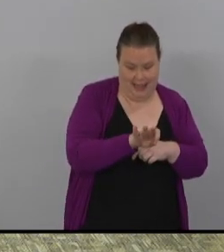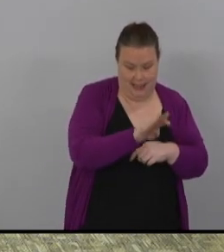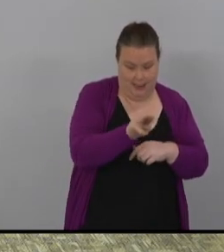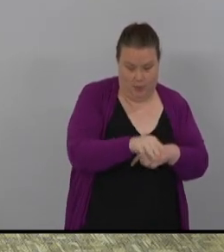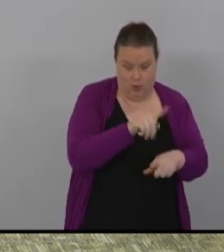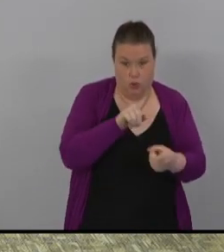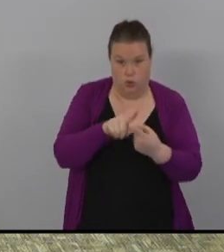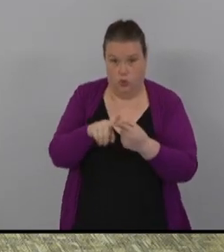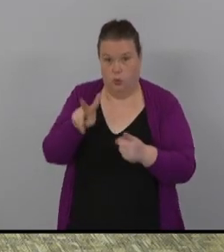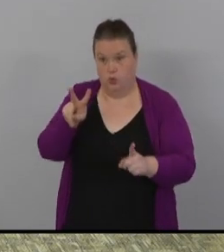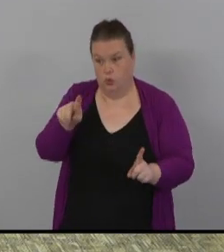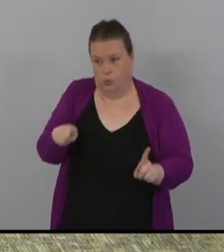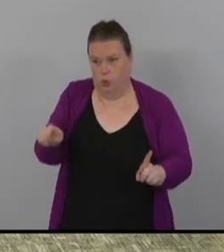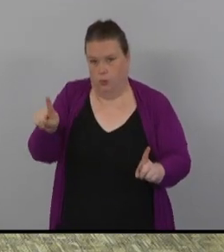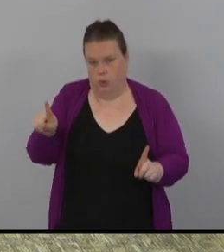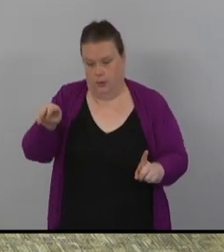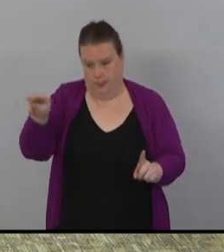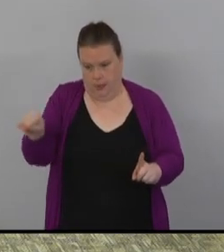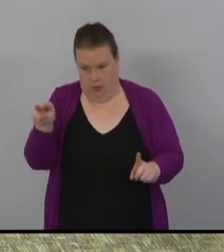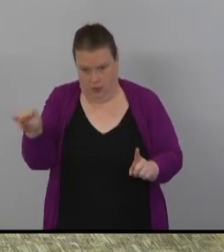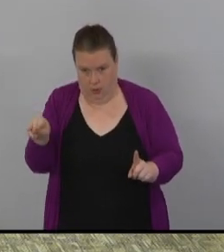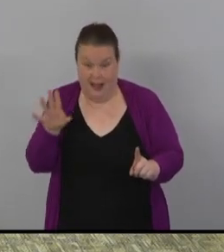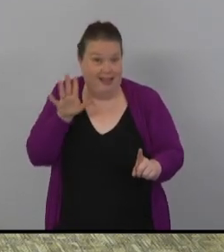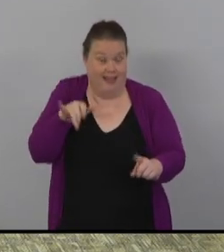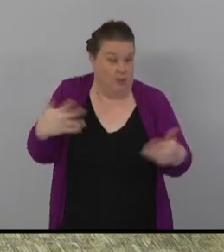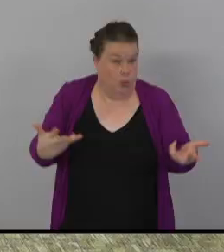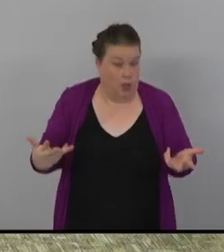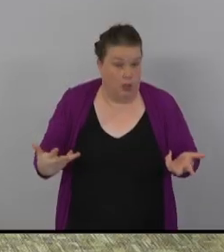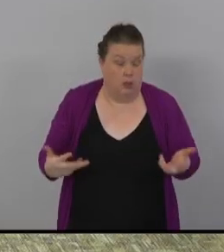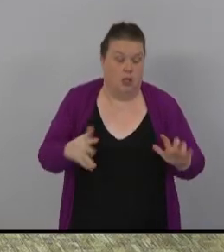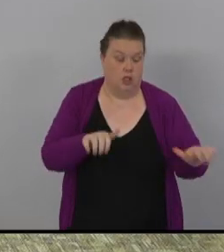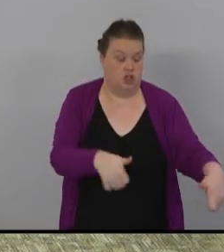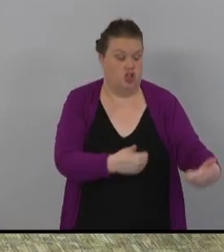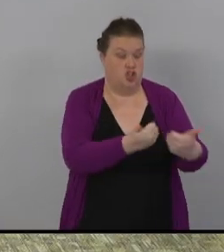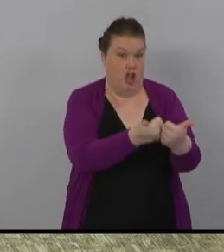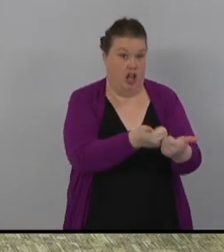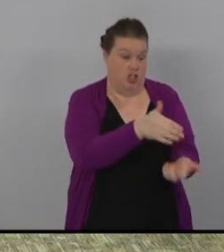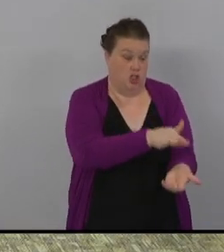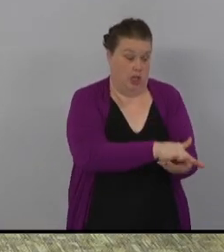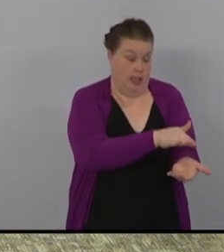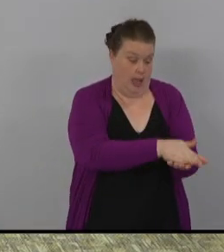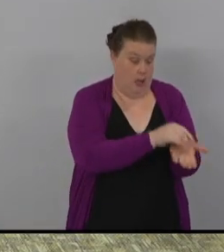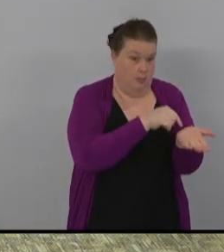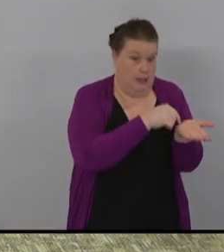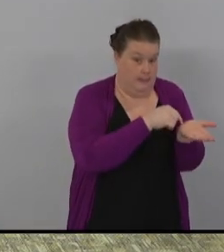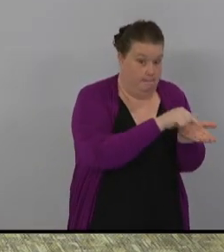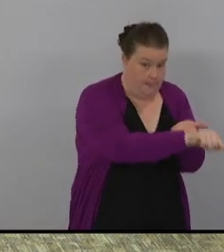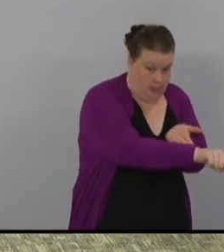payments that we make to the Challenge Academy, payments that for our share of the Challenge Academy,